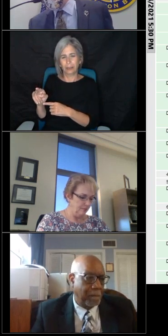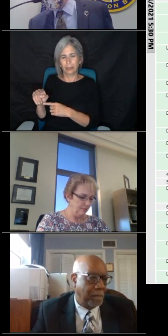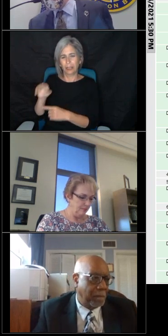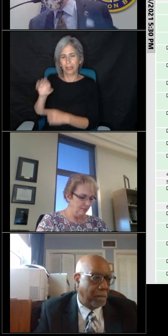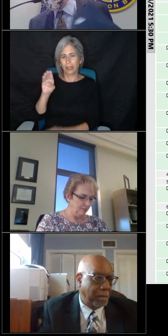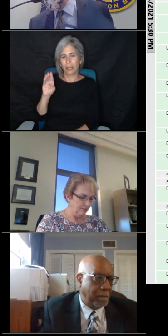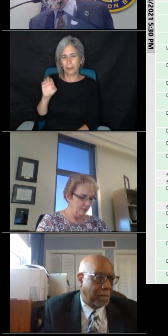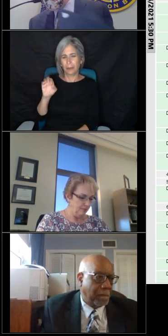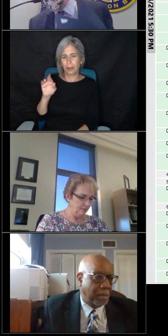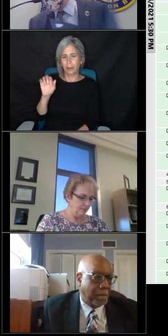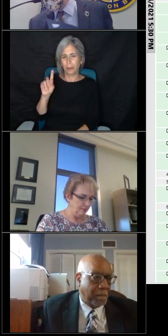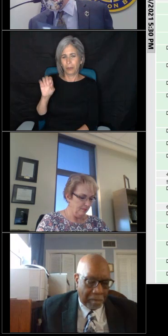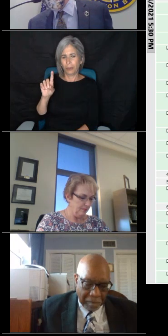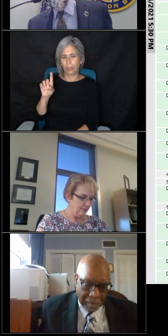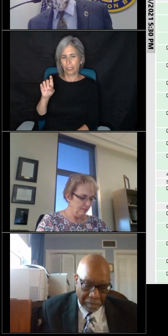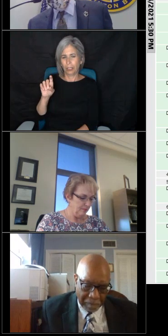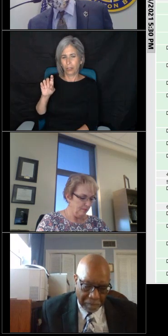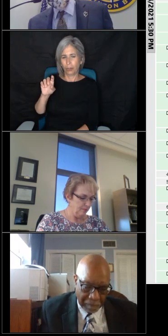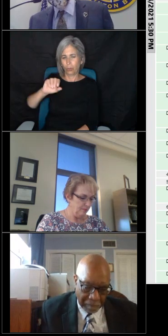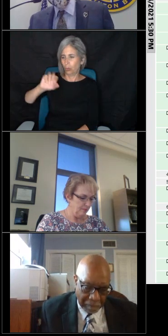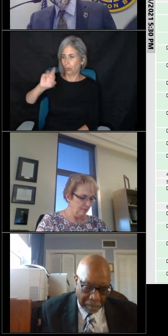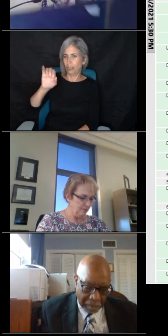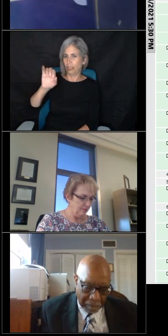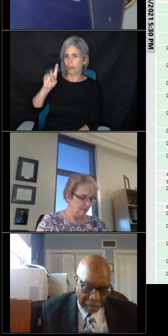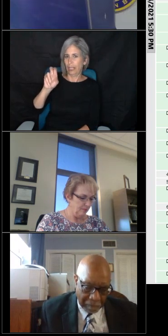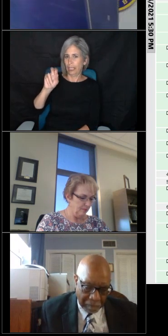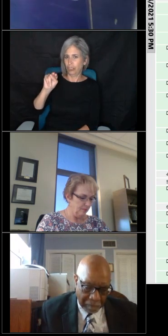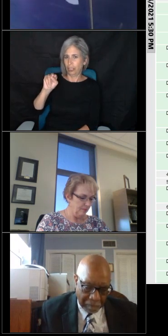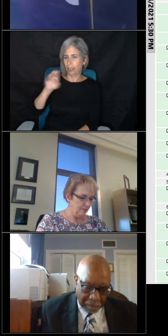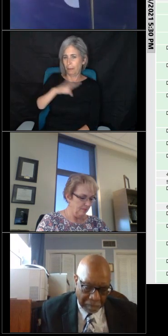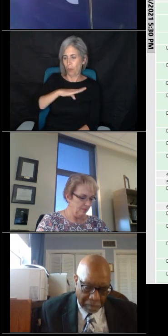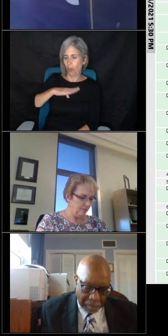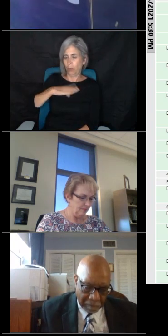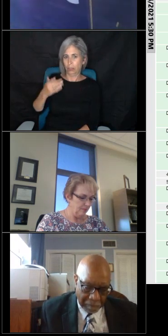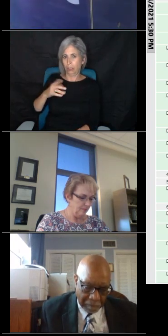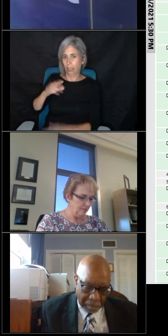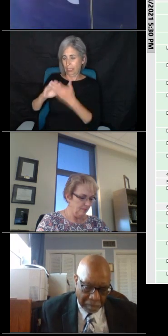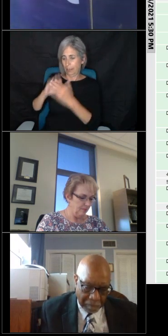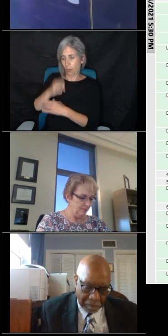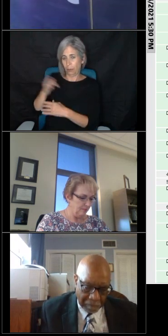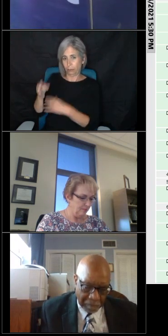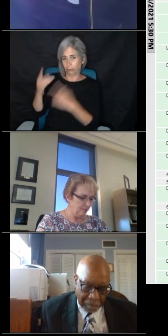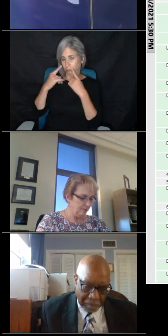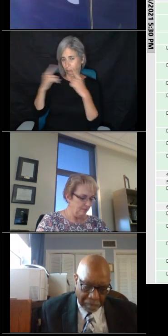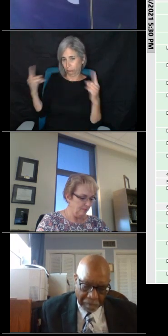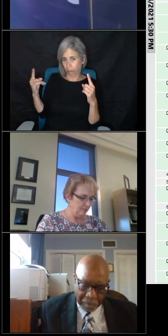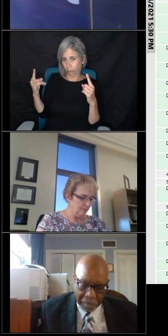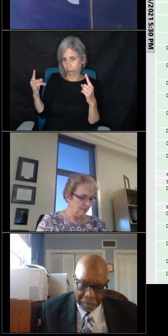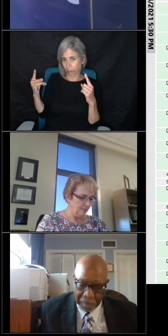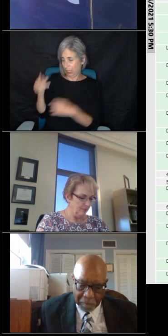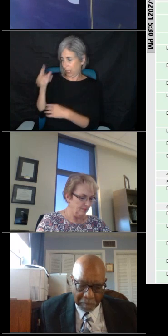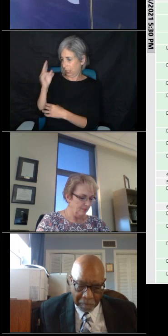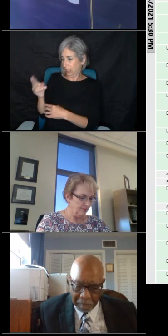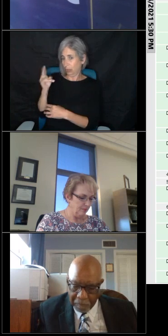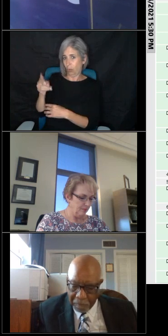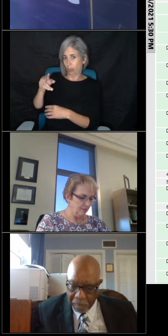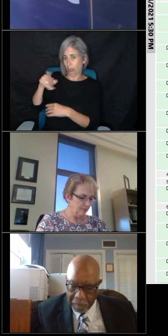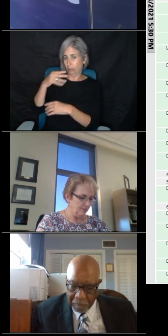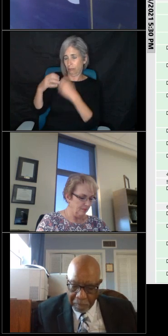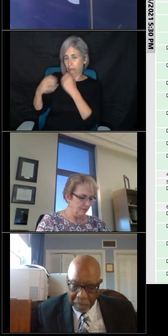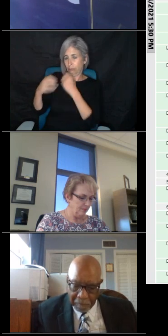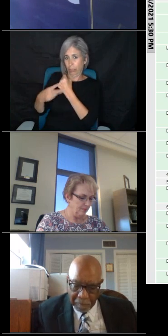Chair of the Historic Resources Preservation Board, will receive the proclamation. City of Boynton Beach Proclamation. Whereas historic preservation is an effective